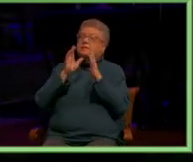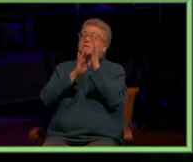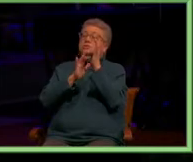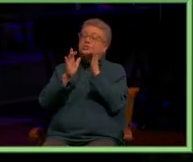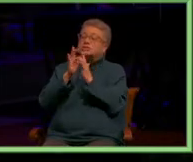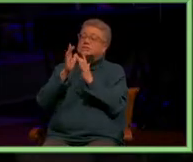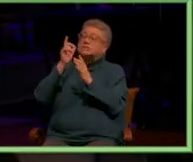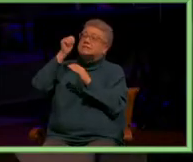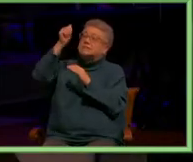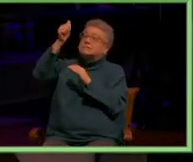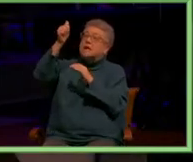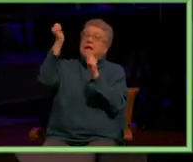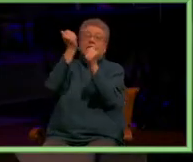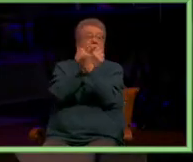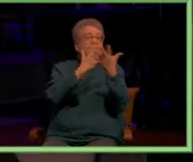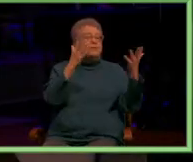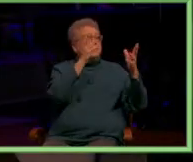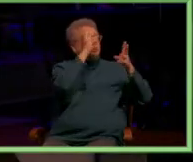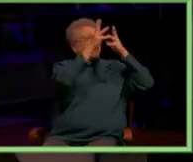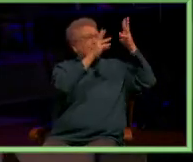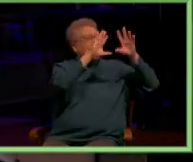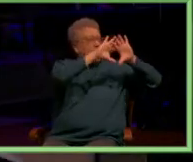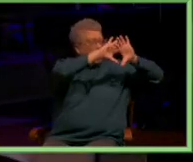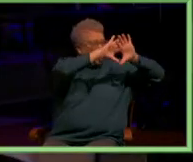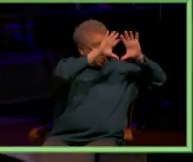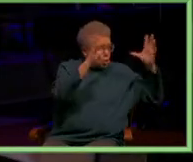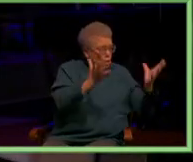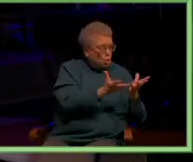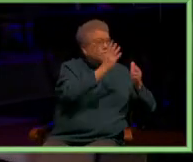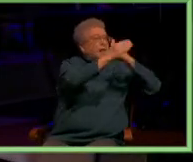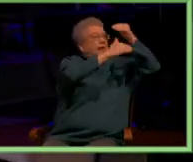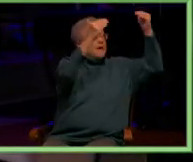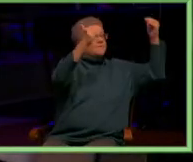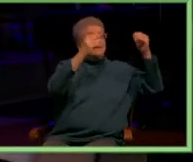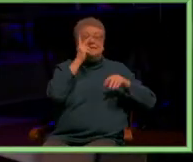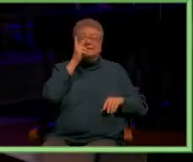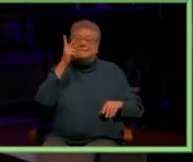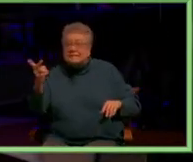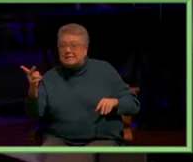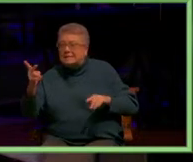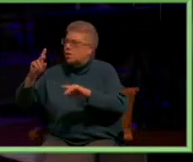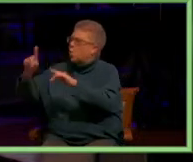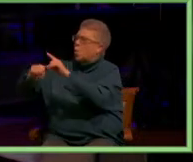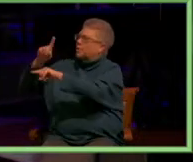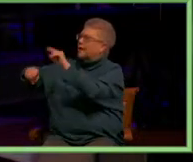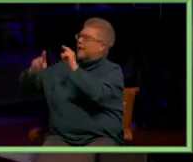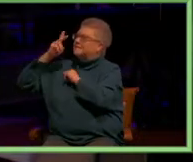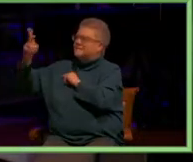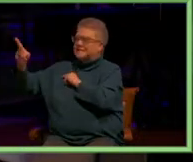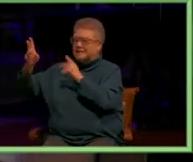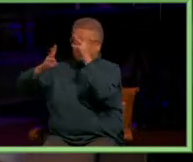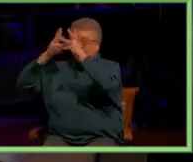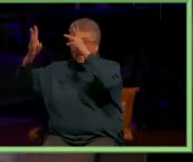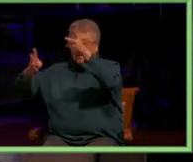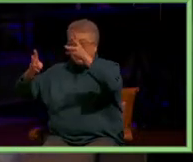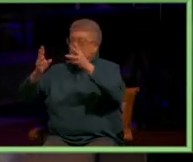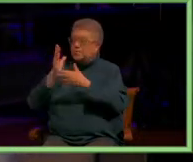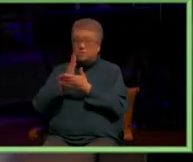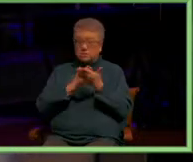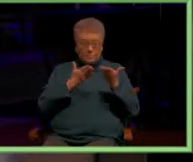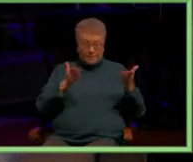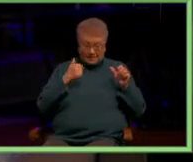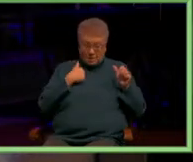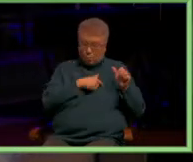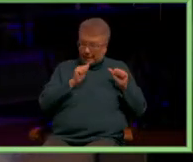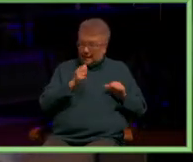him all things were created in heaven and earth, visible or invisible. This is somewhat of hyperbole and somewhat of fact. There are things we can see and